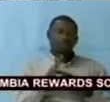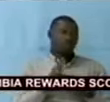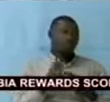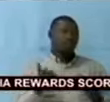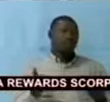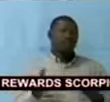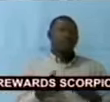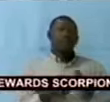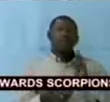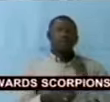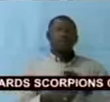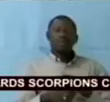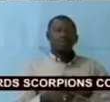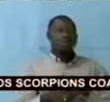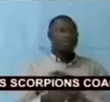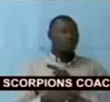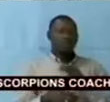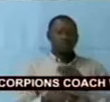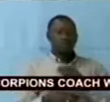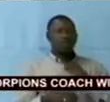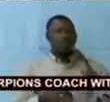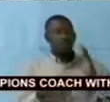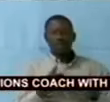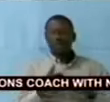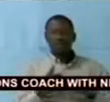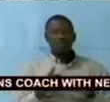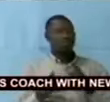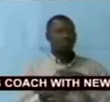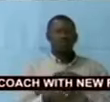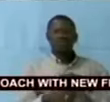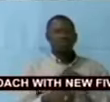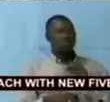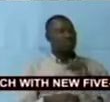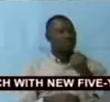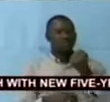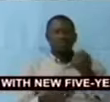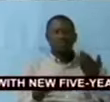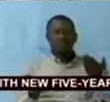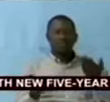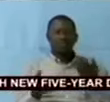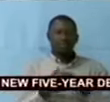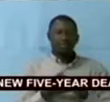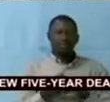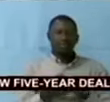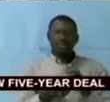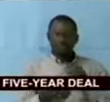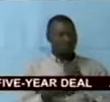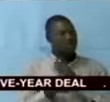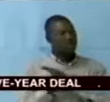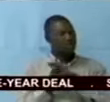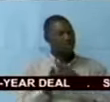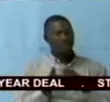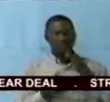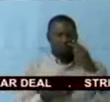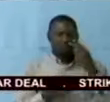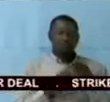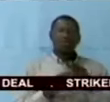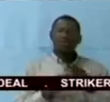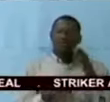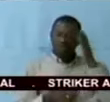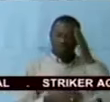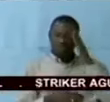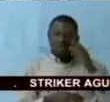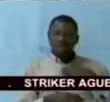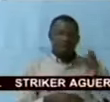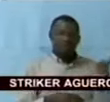the result, it was obvious. There will be a conviction. So